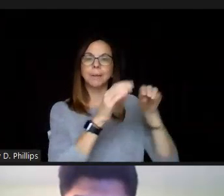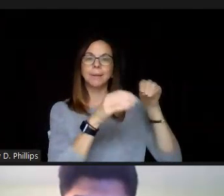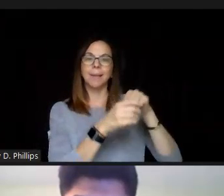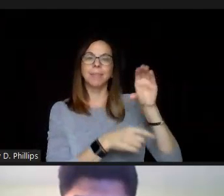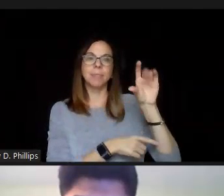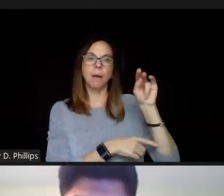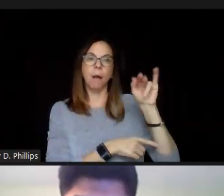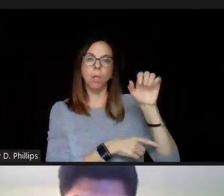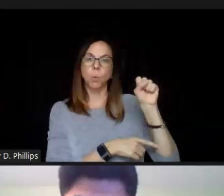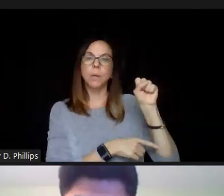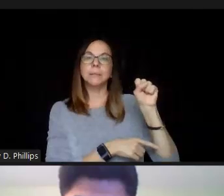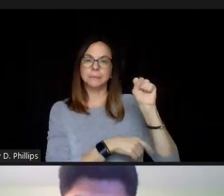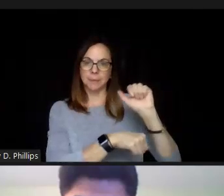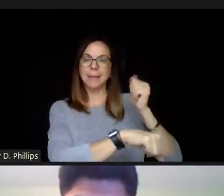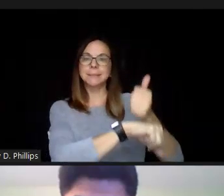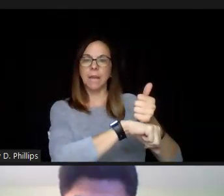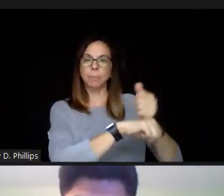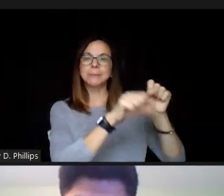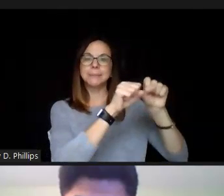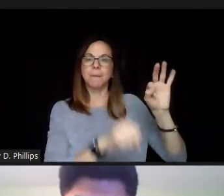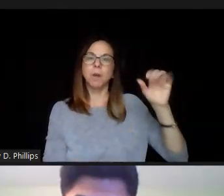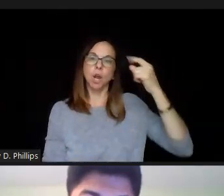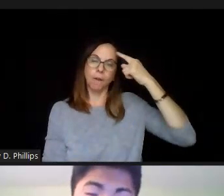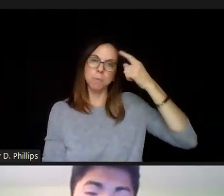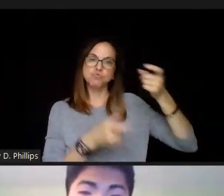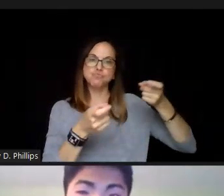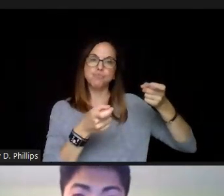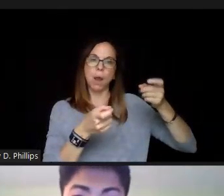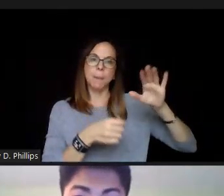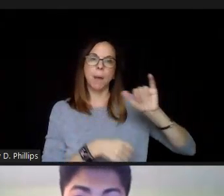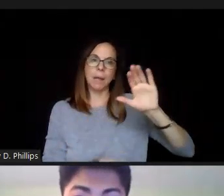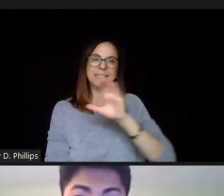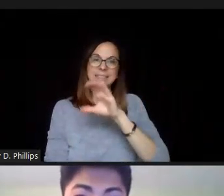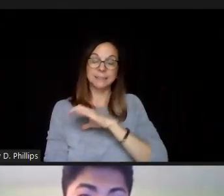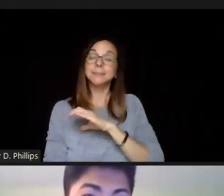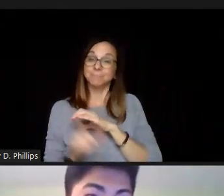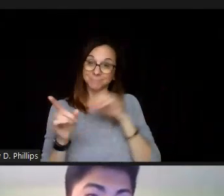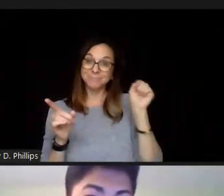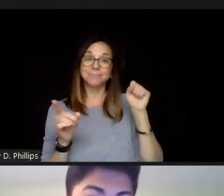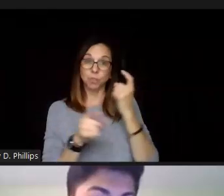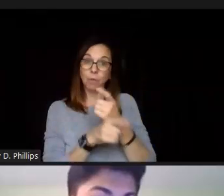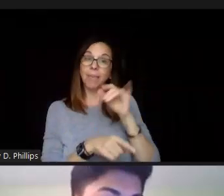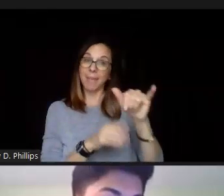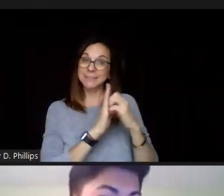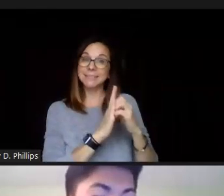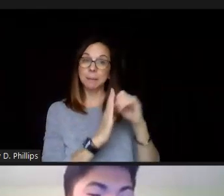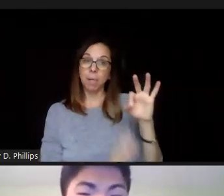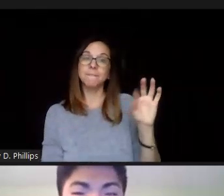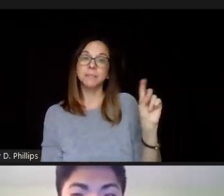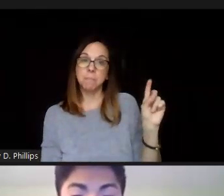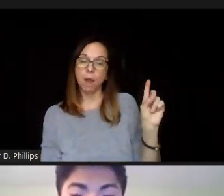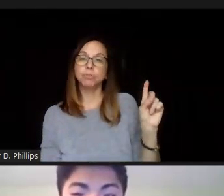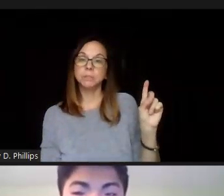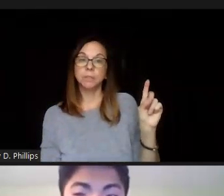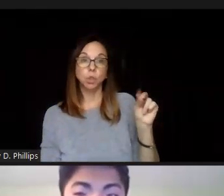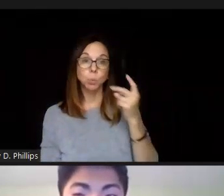the citizens. That's it. Very good. Okay, excellent. So that would be an example of democracy in the colonies. Do